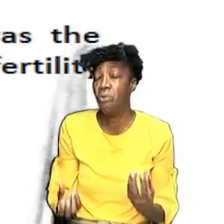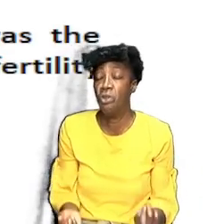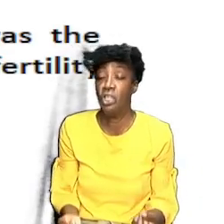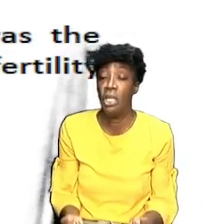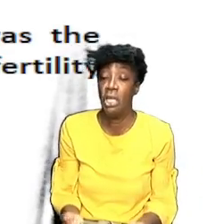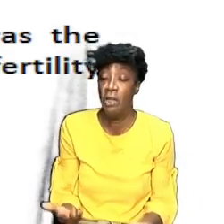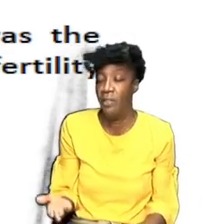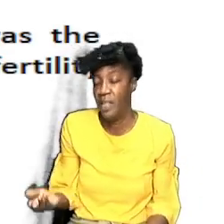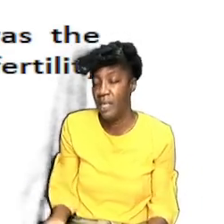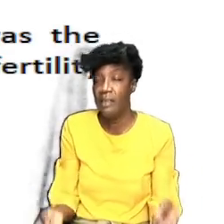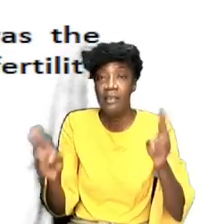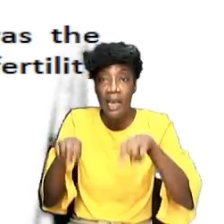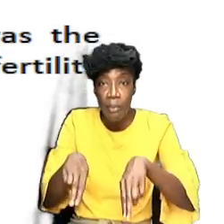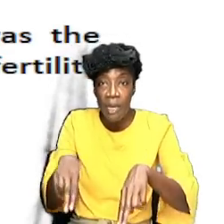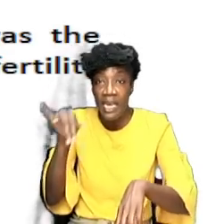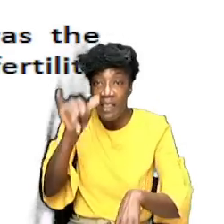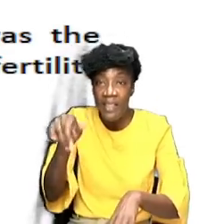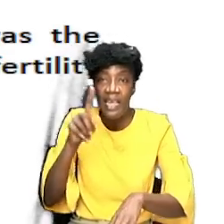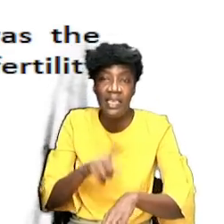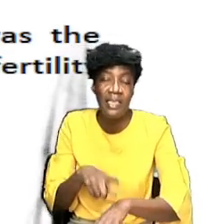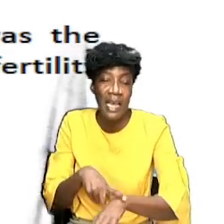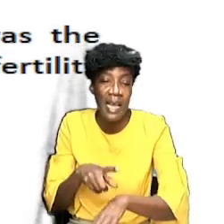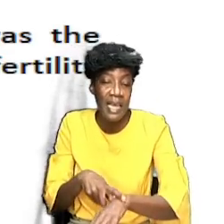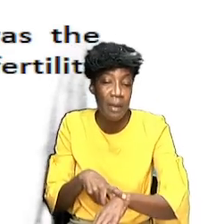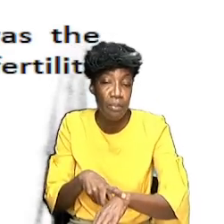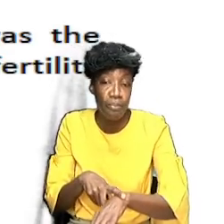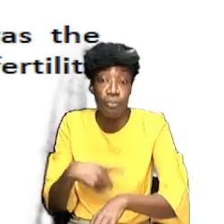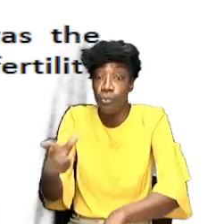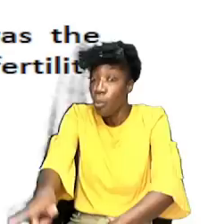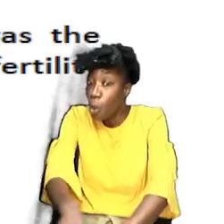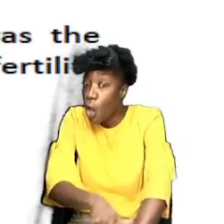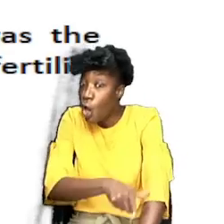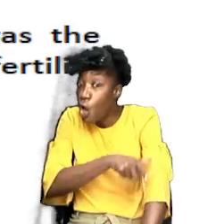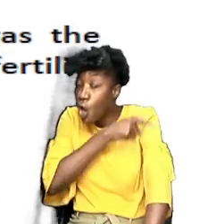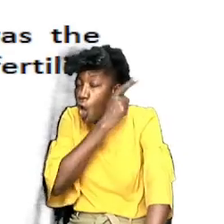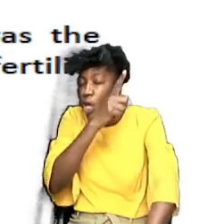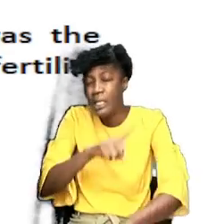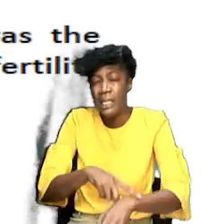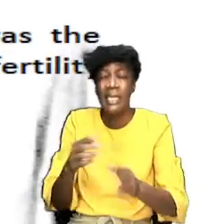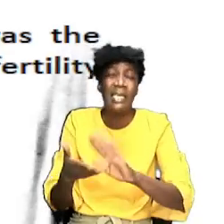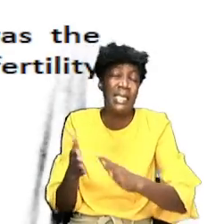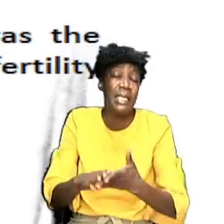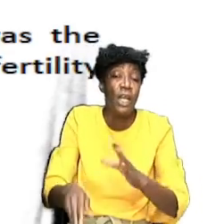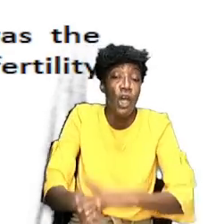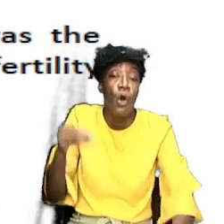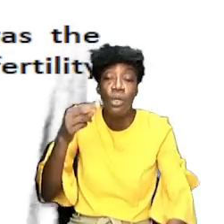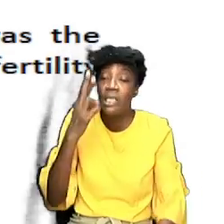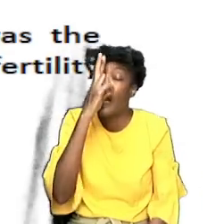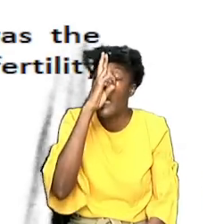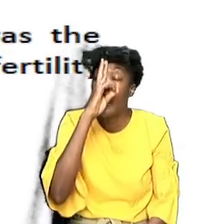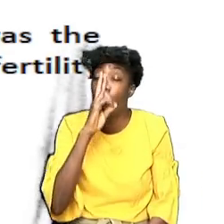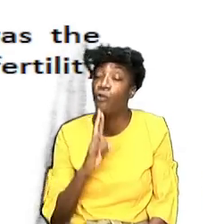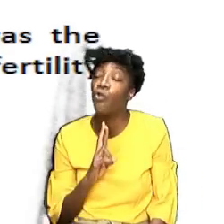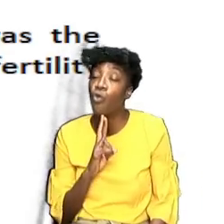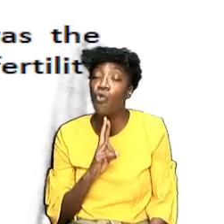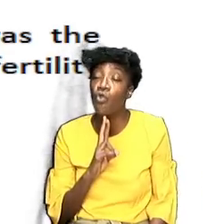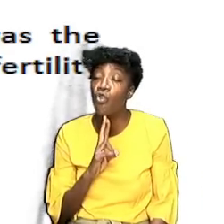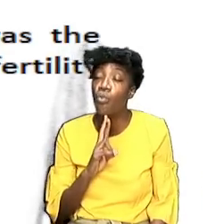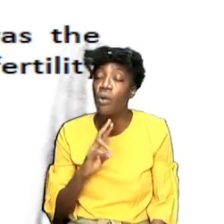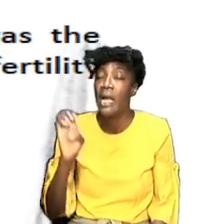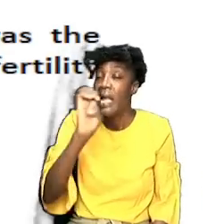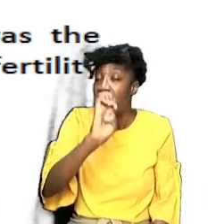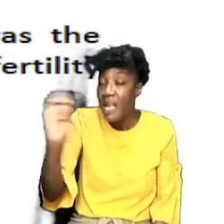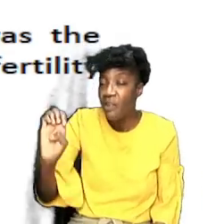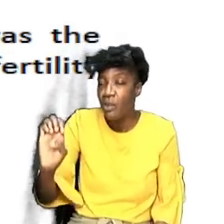time, one of the modern day cities outside of Rome. Ephesus was one of the great pearl